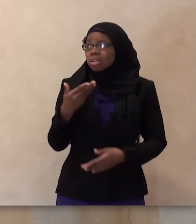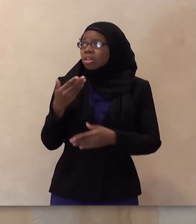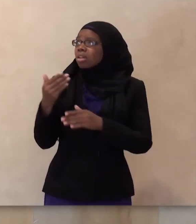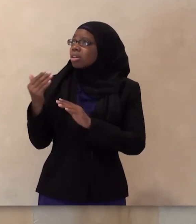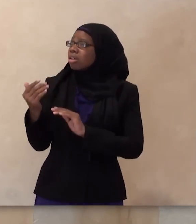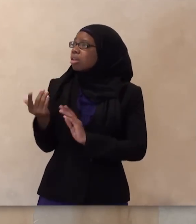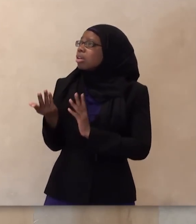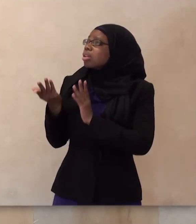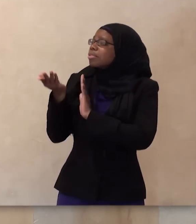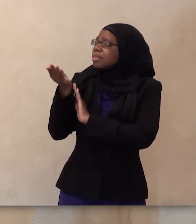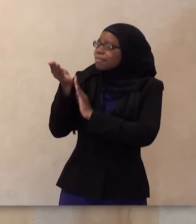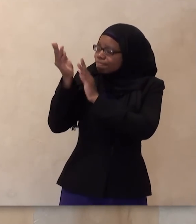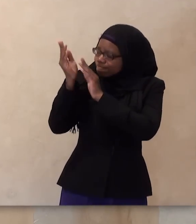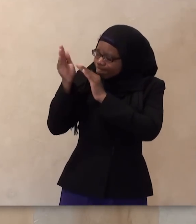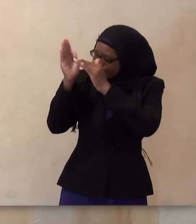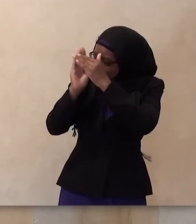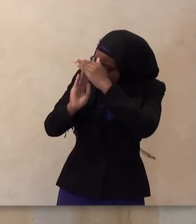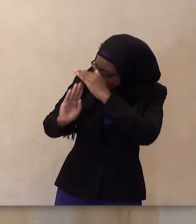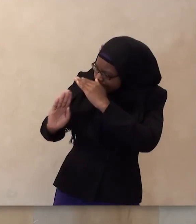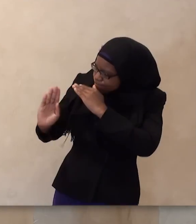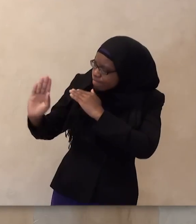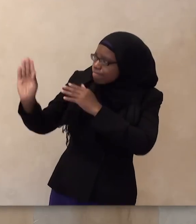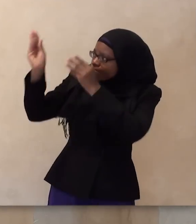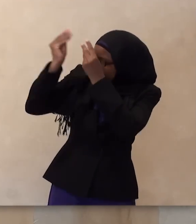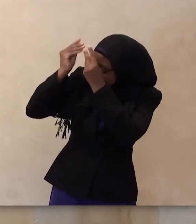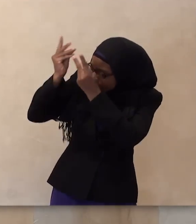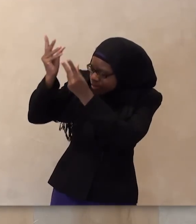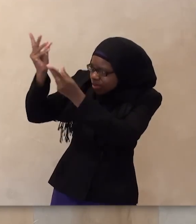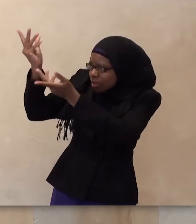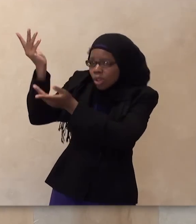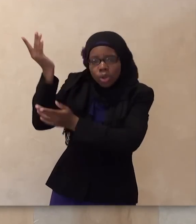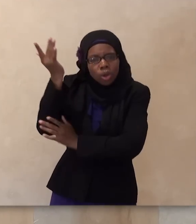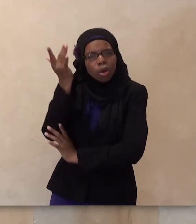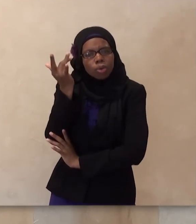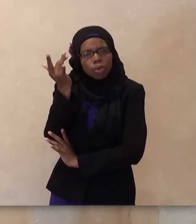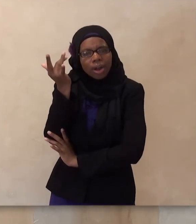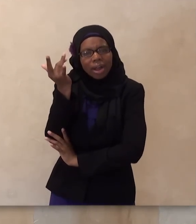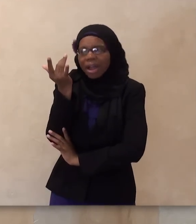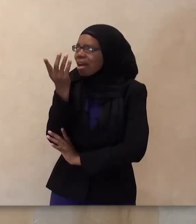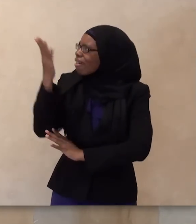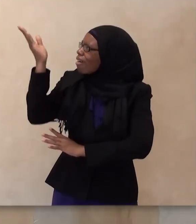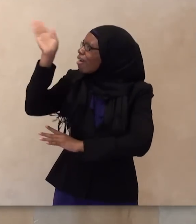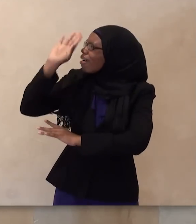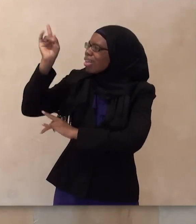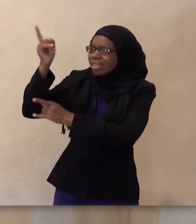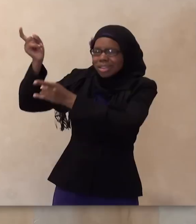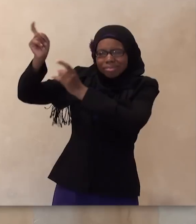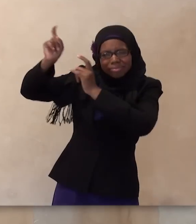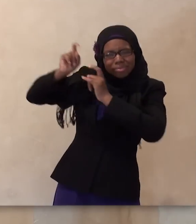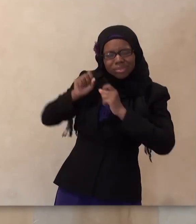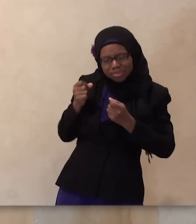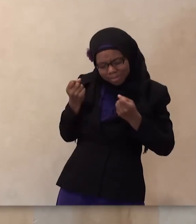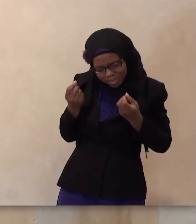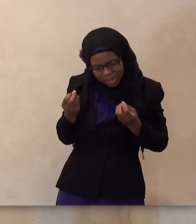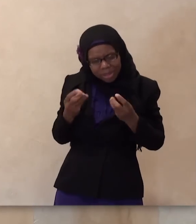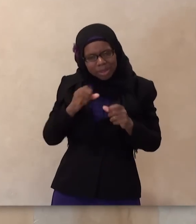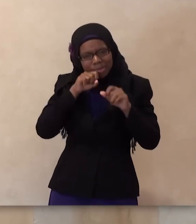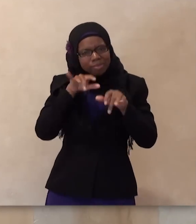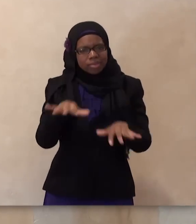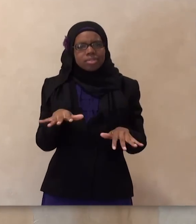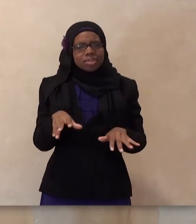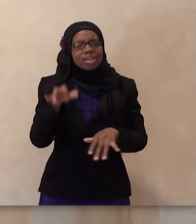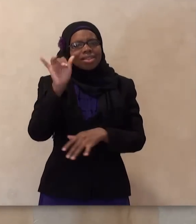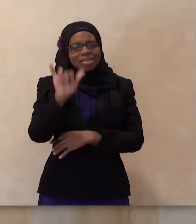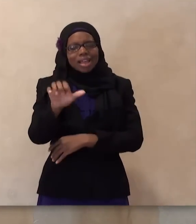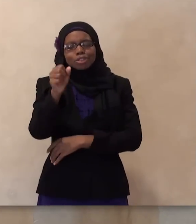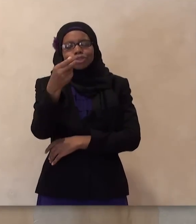are obedient towards Allah subhanahu wa ta'ala because of the favor that you received. This is the meaning of shukr. And